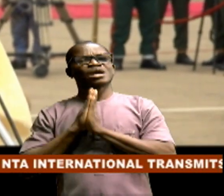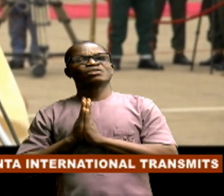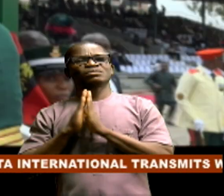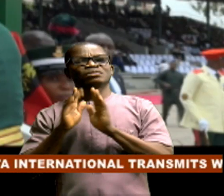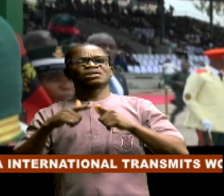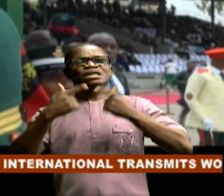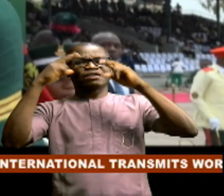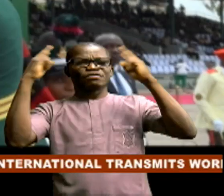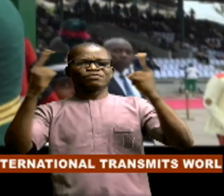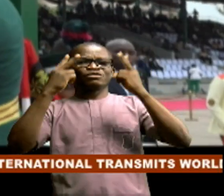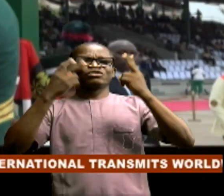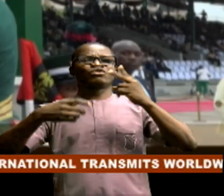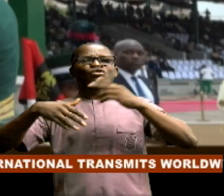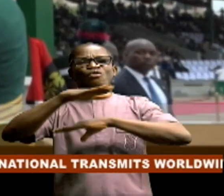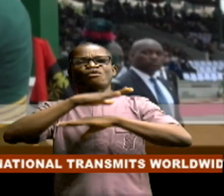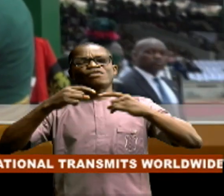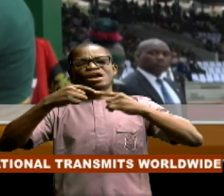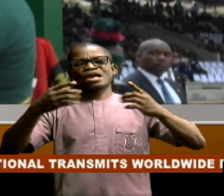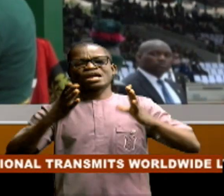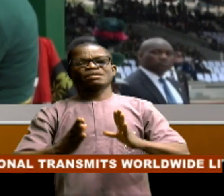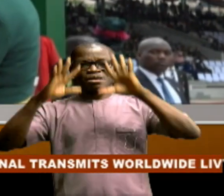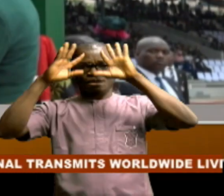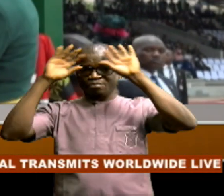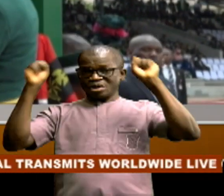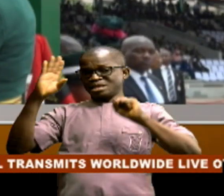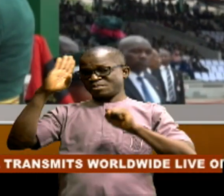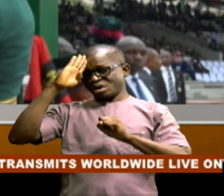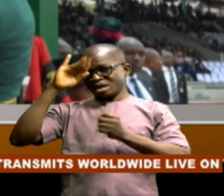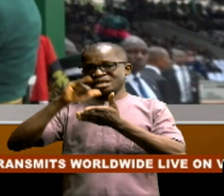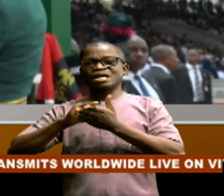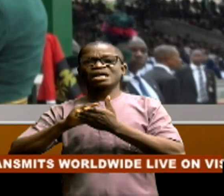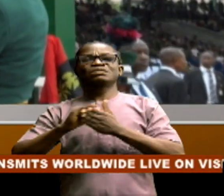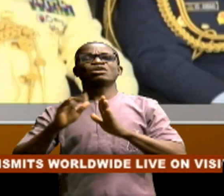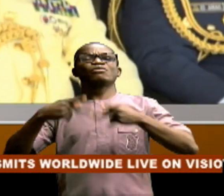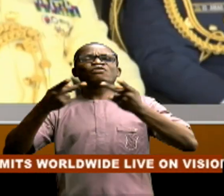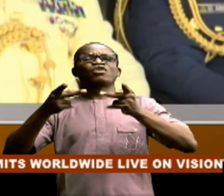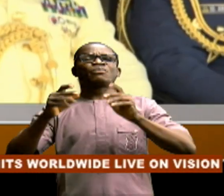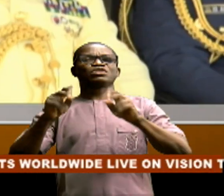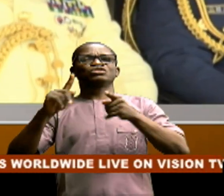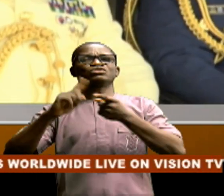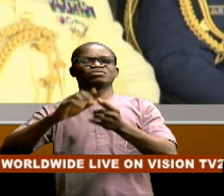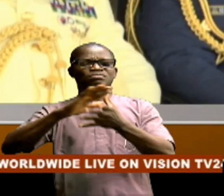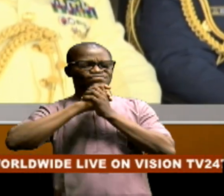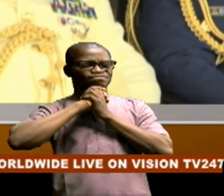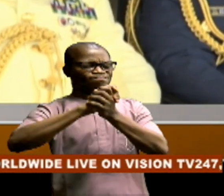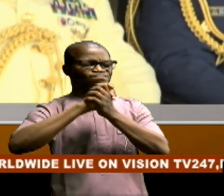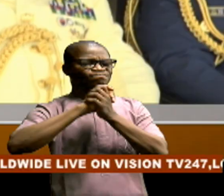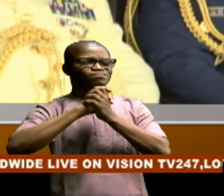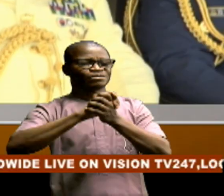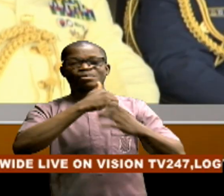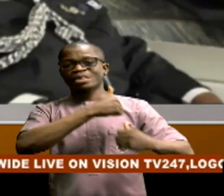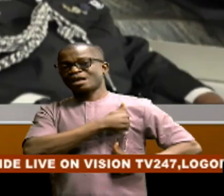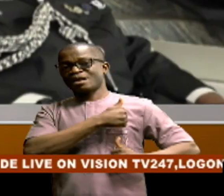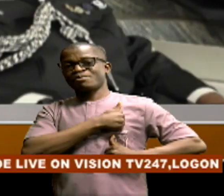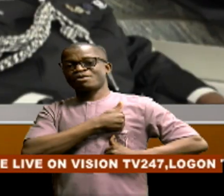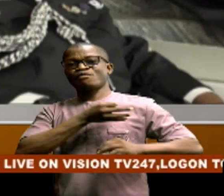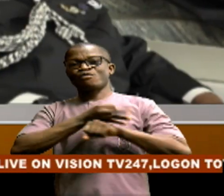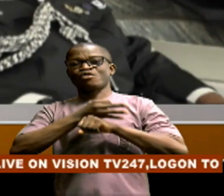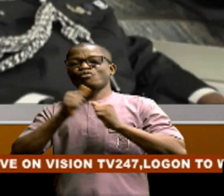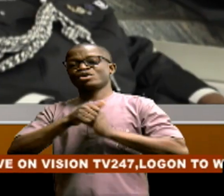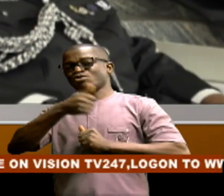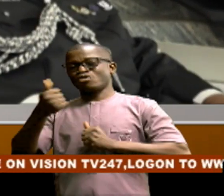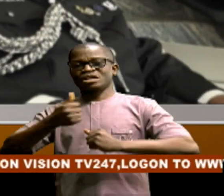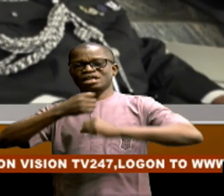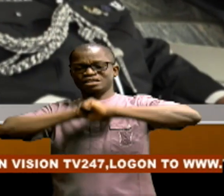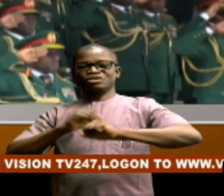enemy. For President Muhammadu Buhari, the event provides an opportunity to commend the armed forces and other security